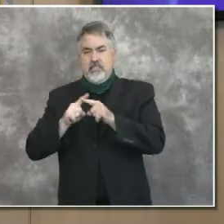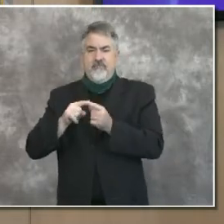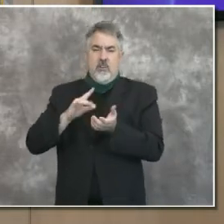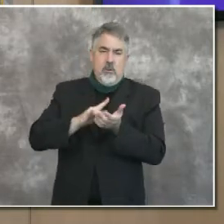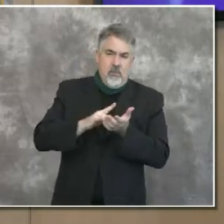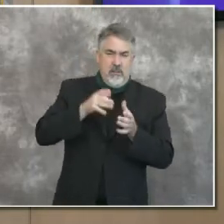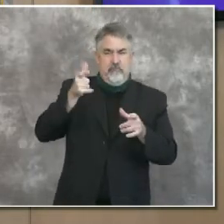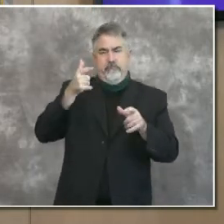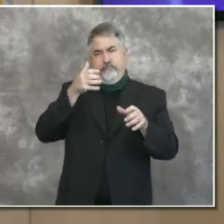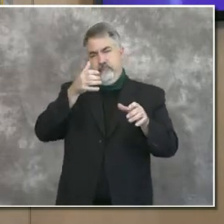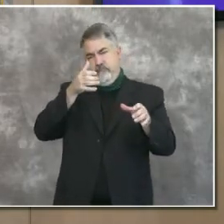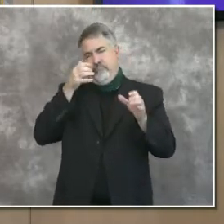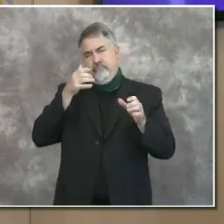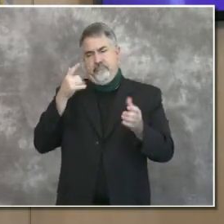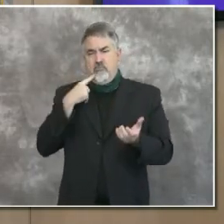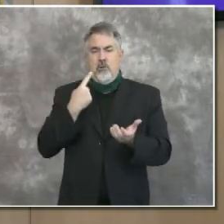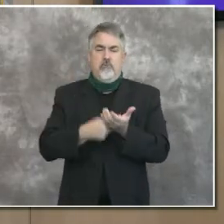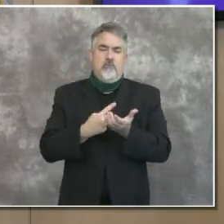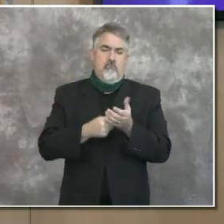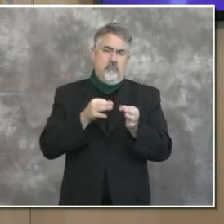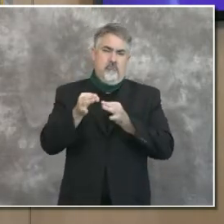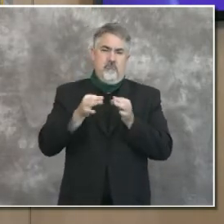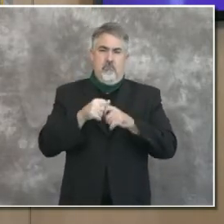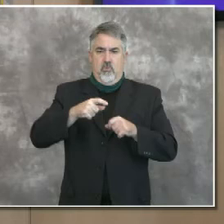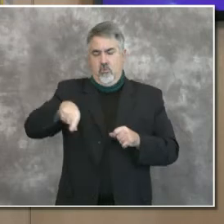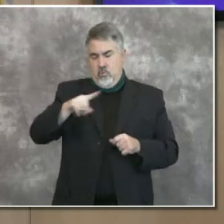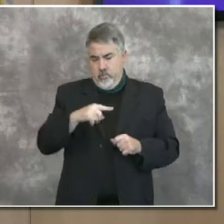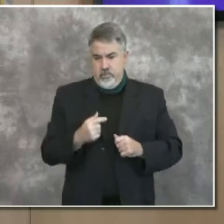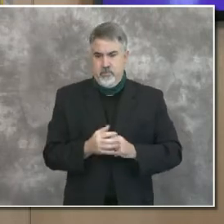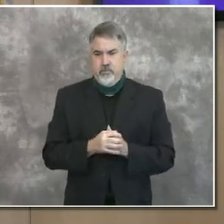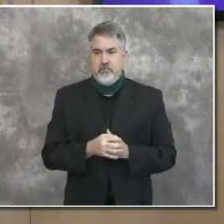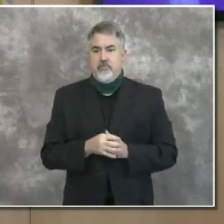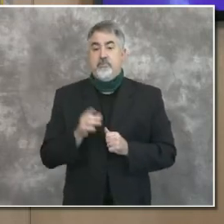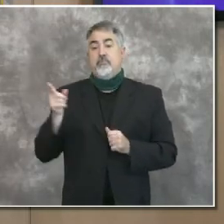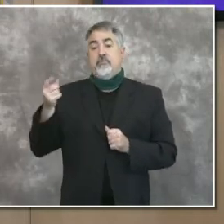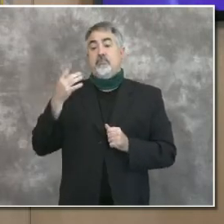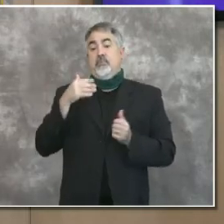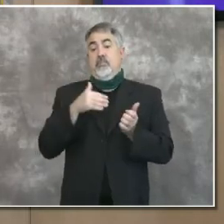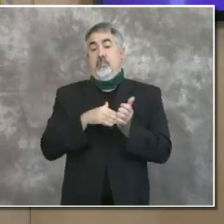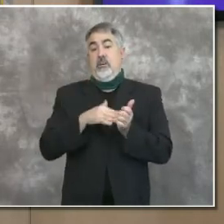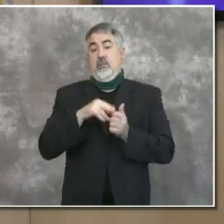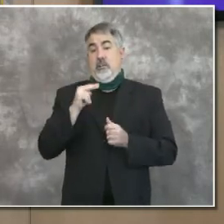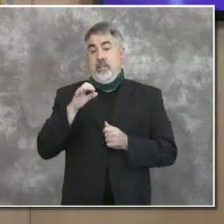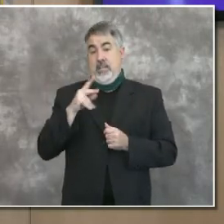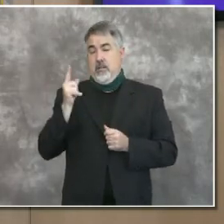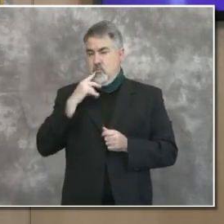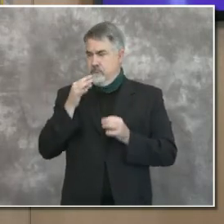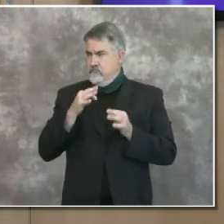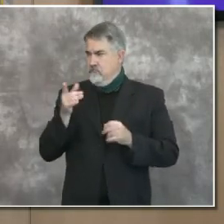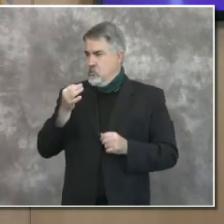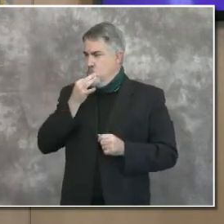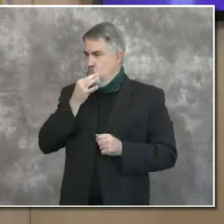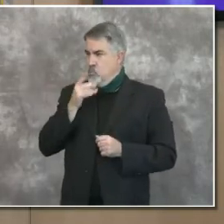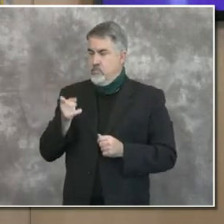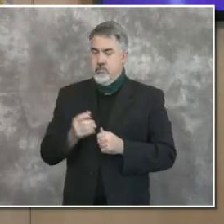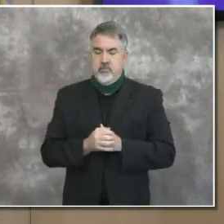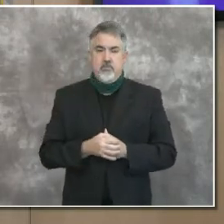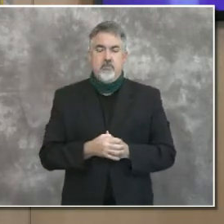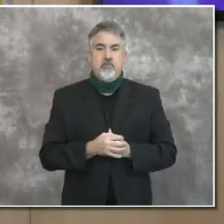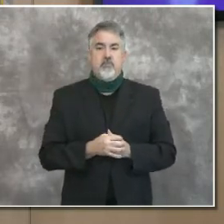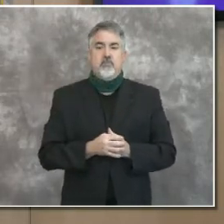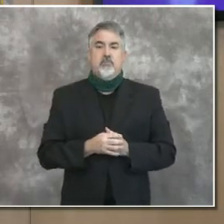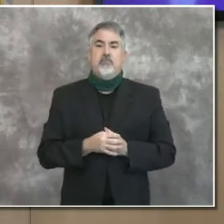face coverings are a piece of the broader effort that we do as we move forward to. According to one report, as of